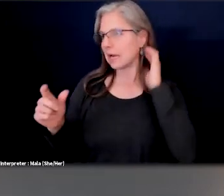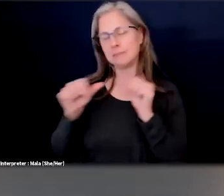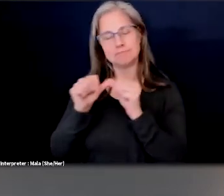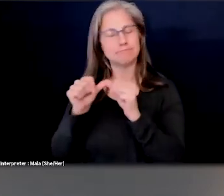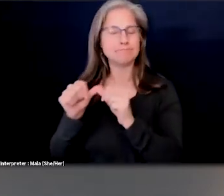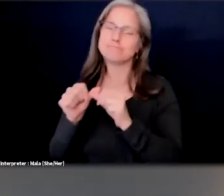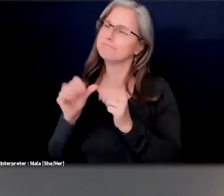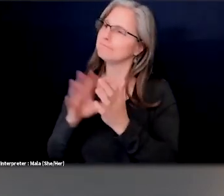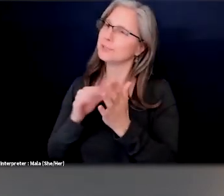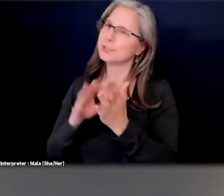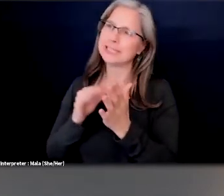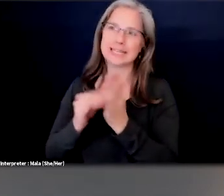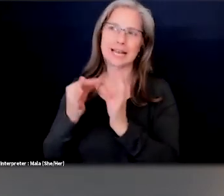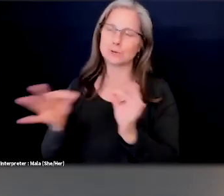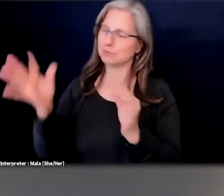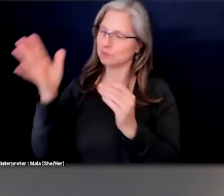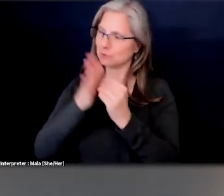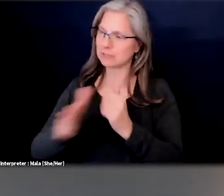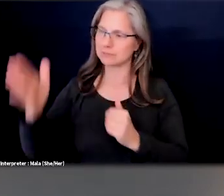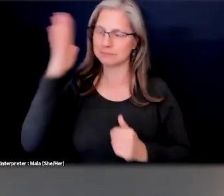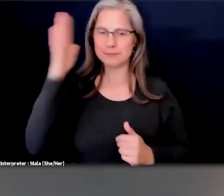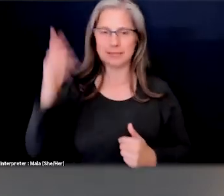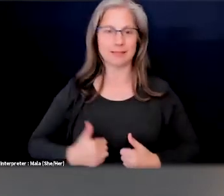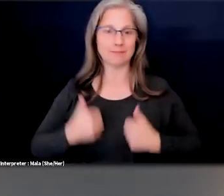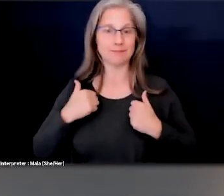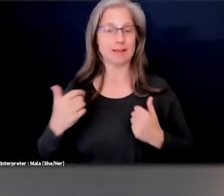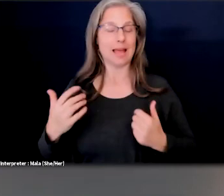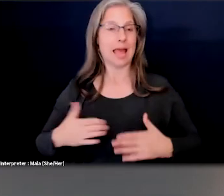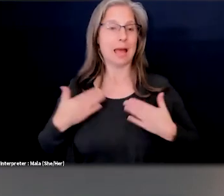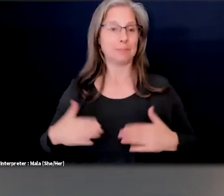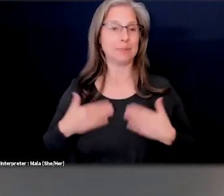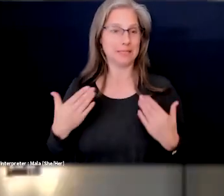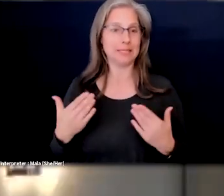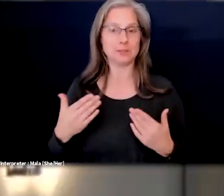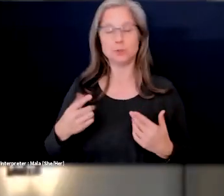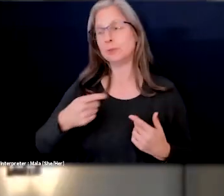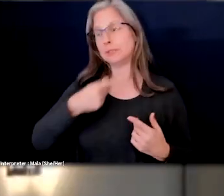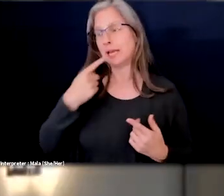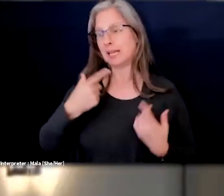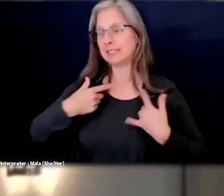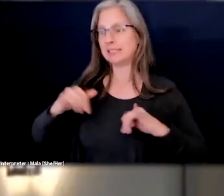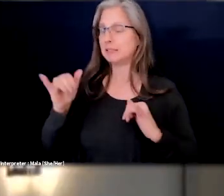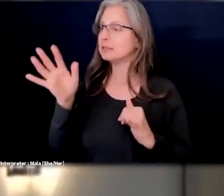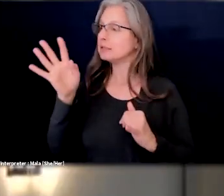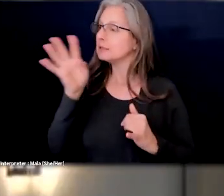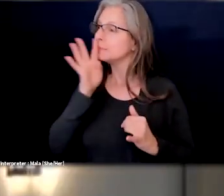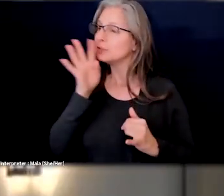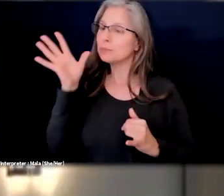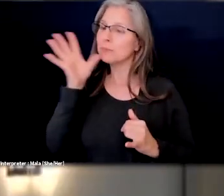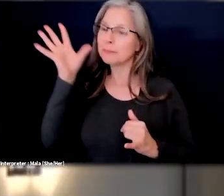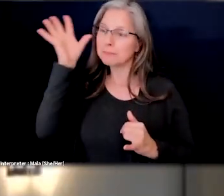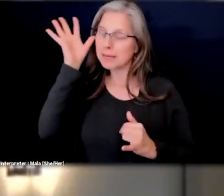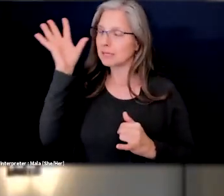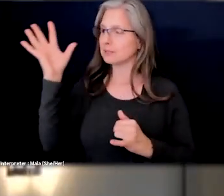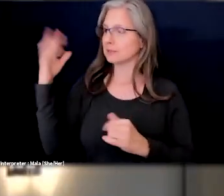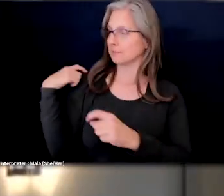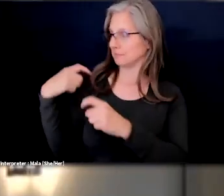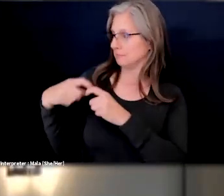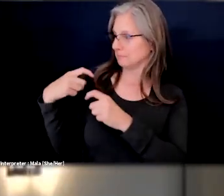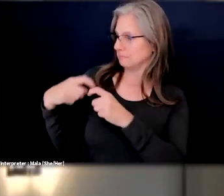life. And I'm happy to say I still speak to my parents almost every day in Espanol, puro